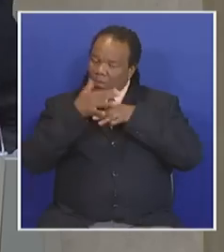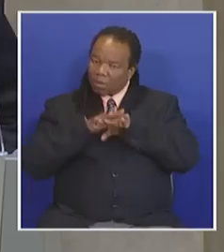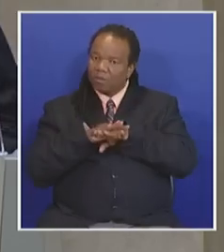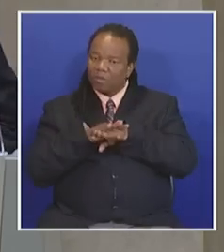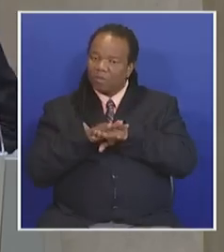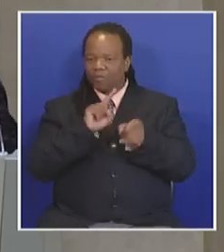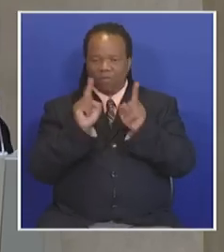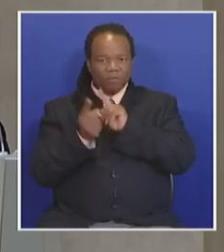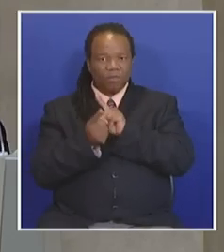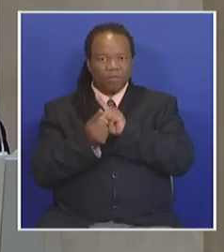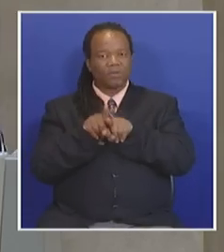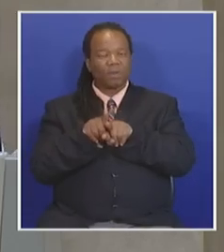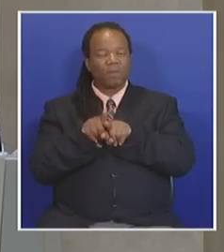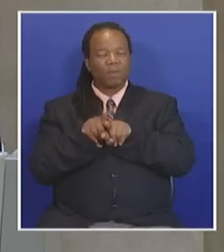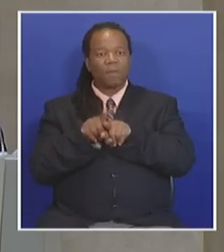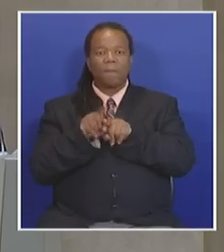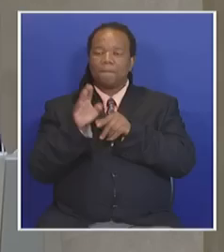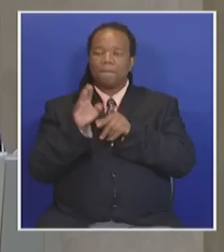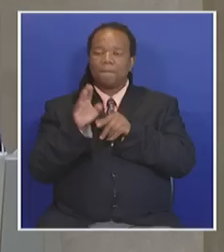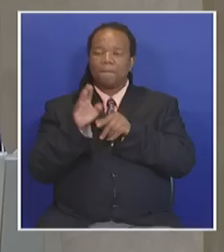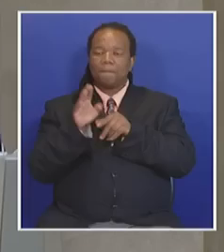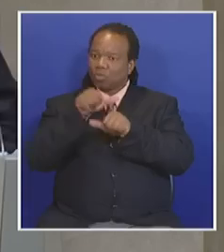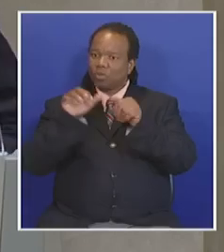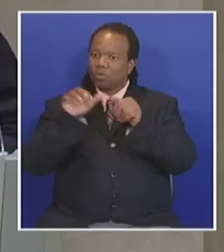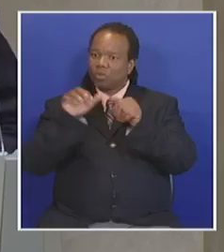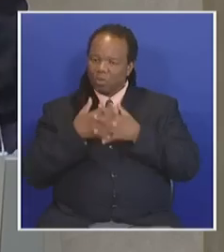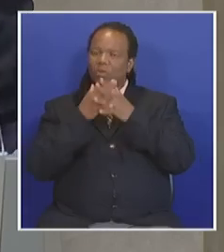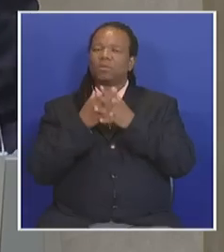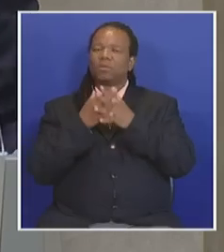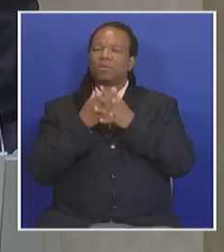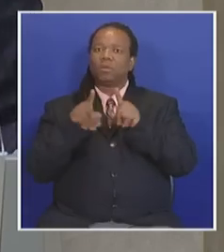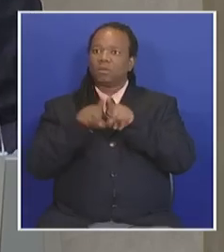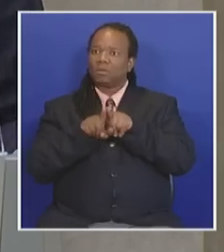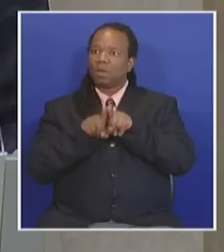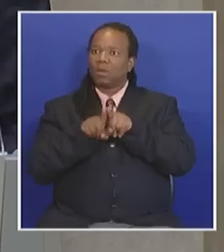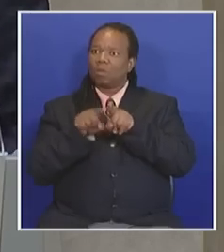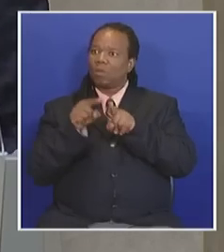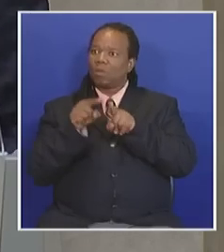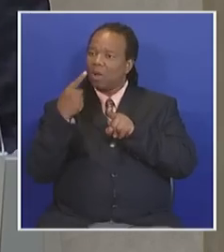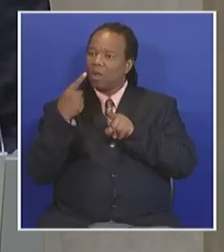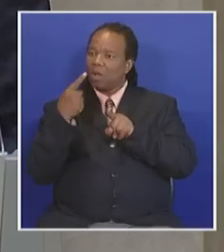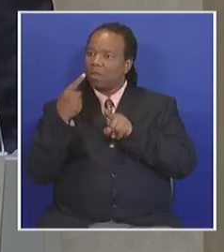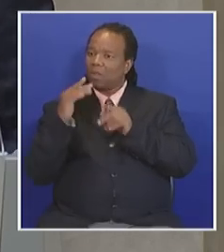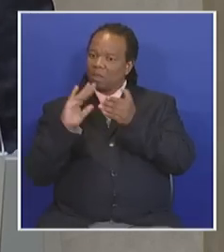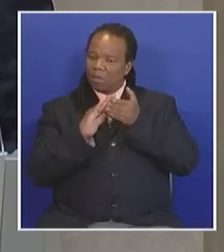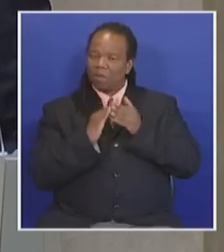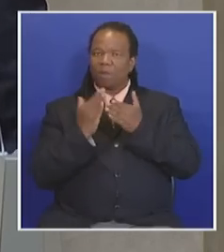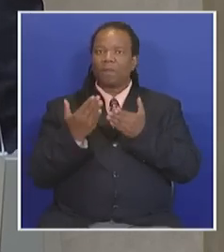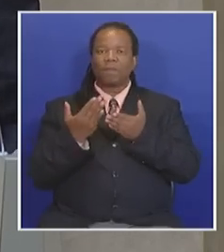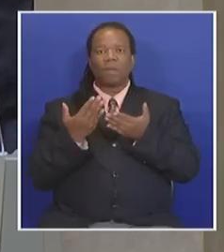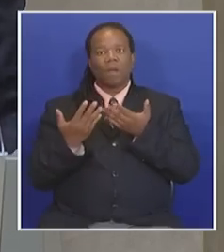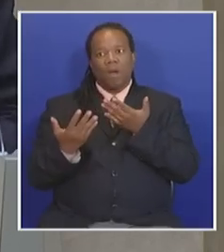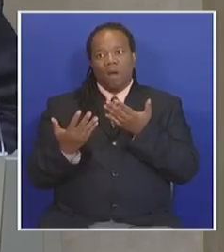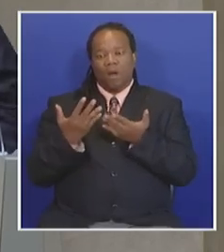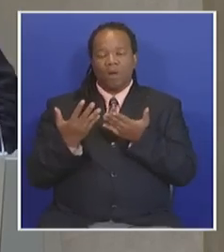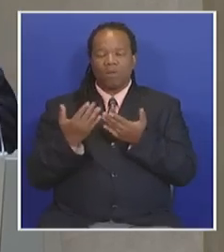social cohesion and a single nation. In confronting the demon of racism